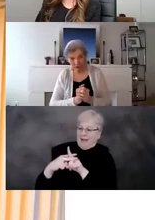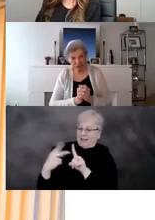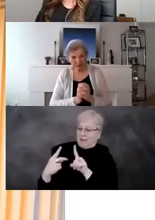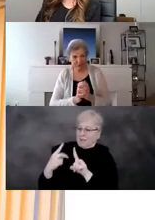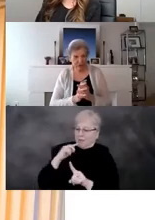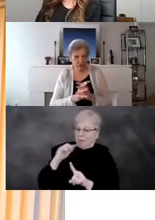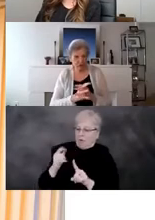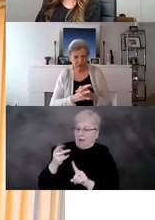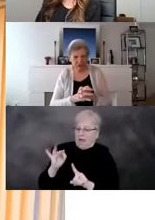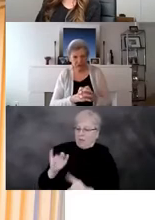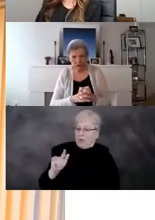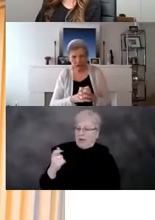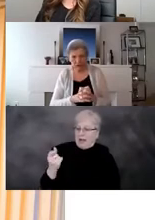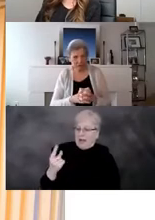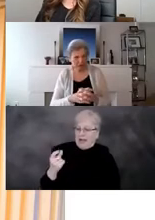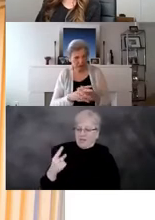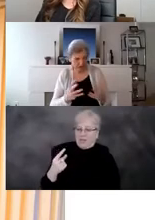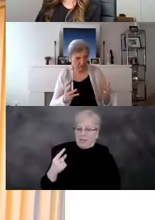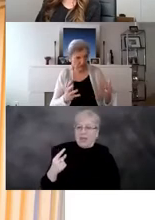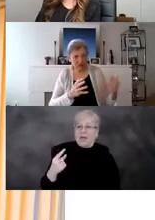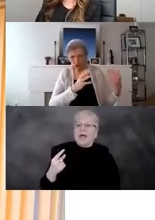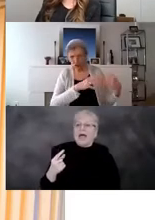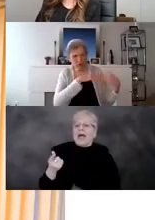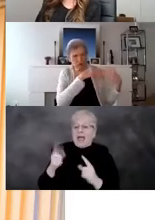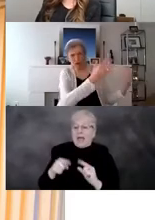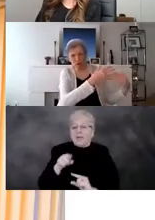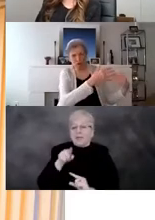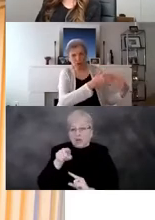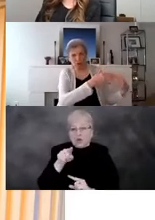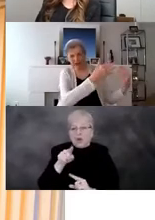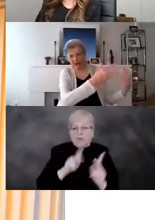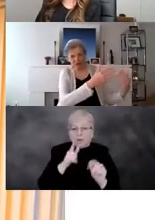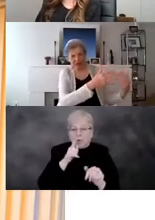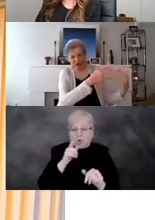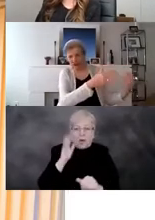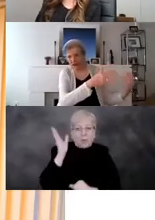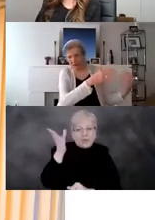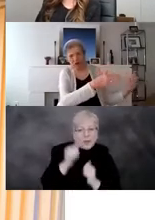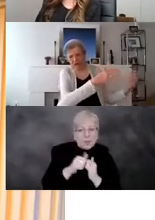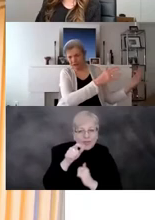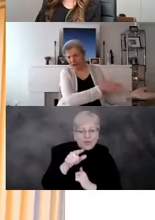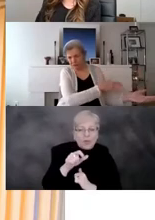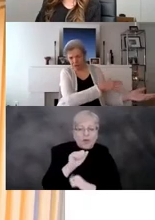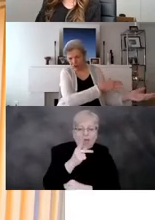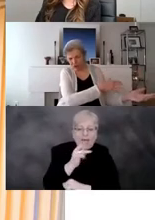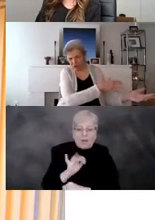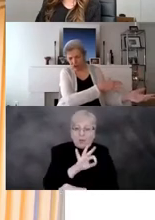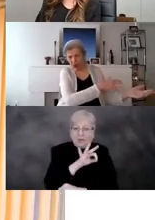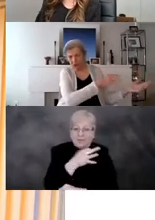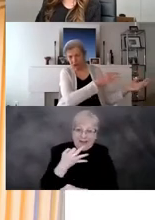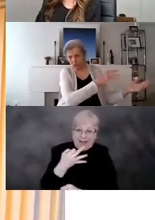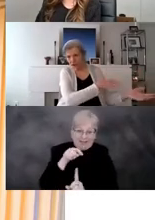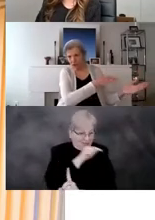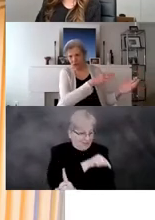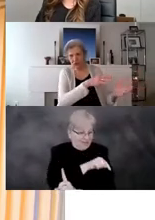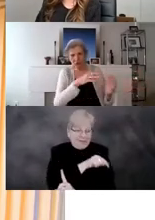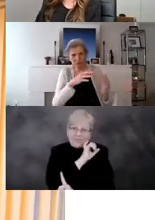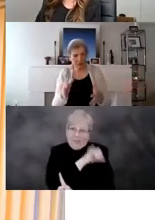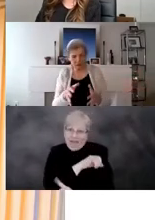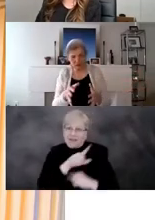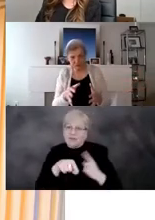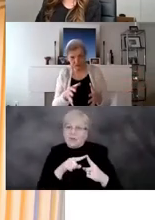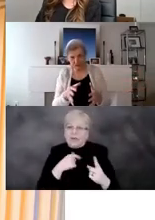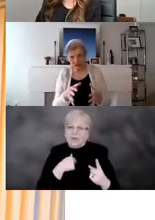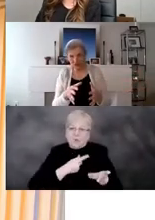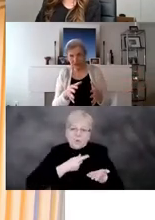have lunch together on the 9th, you need to arrange that same kind of conversation with session